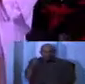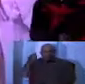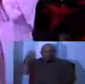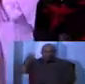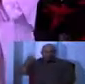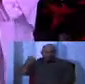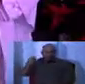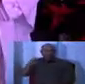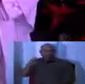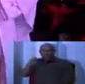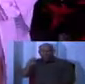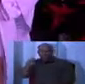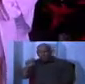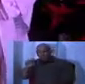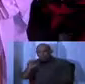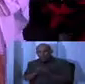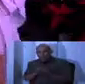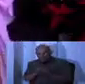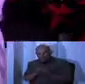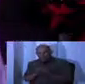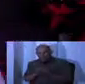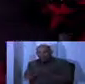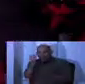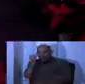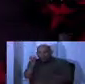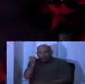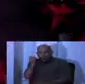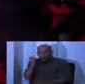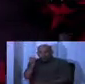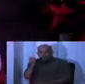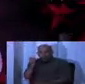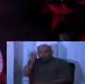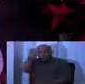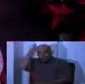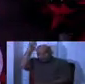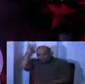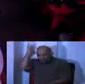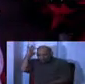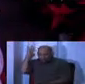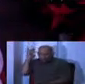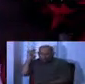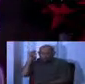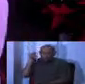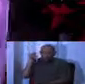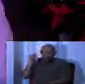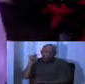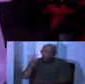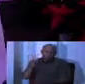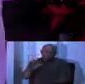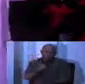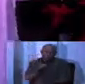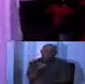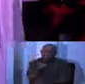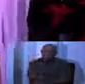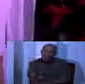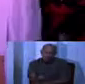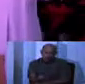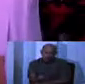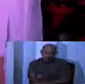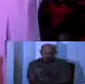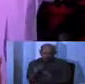Connecticut were down to homosexuals in America. I tell you,